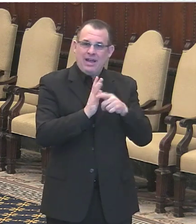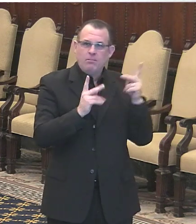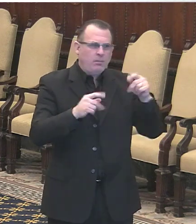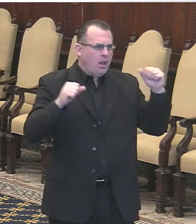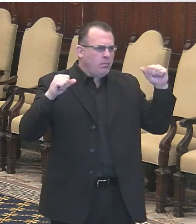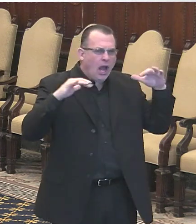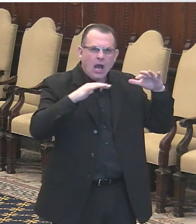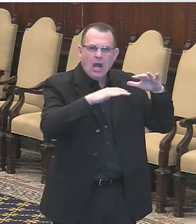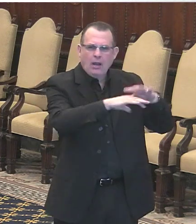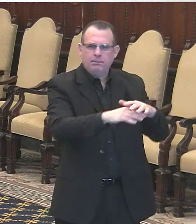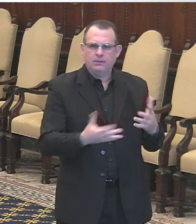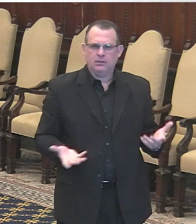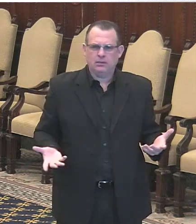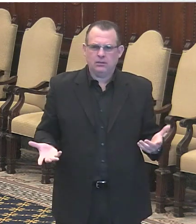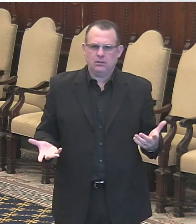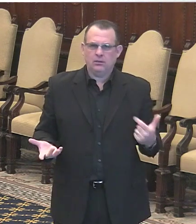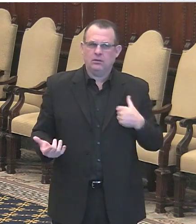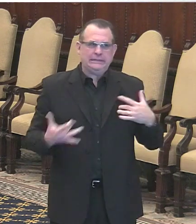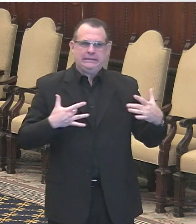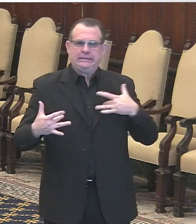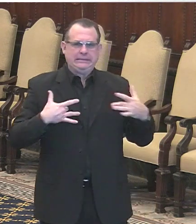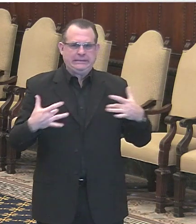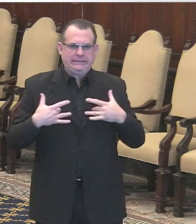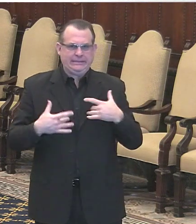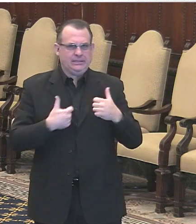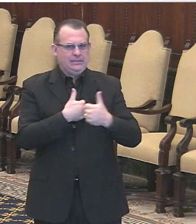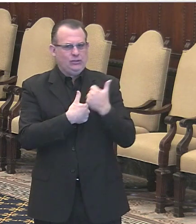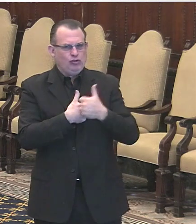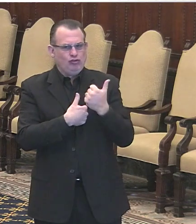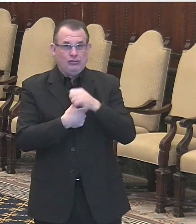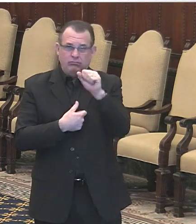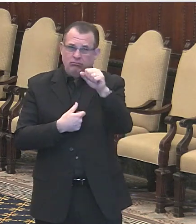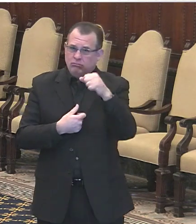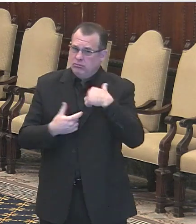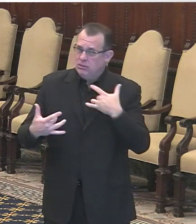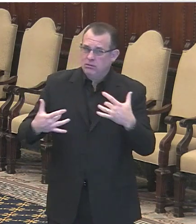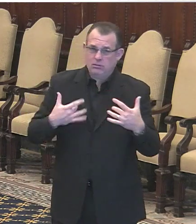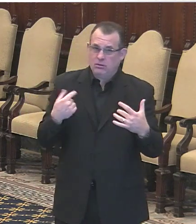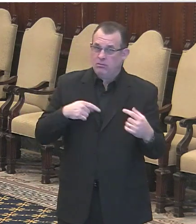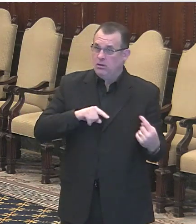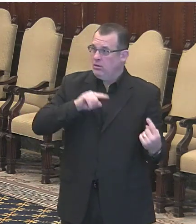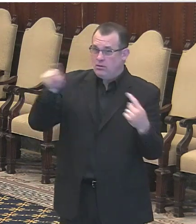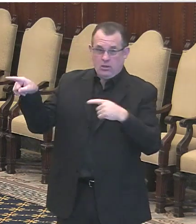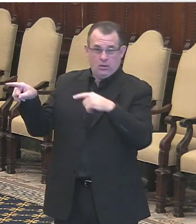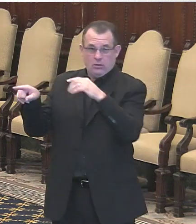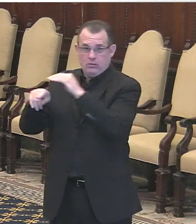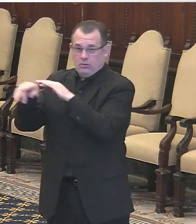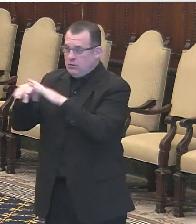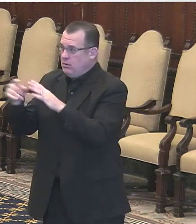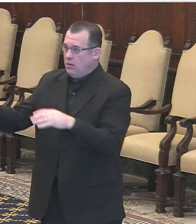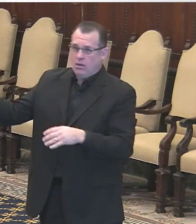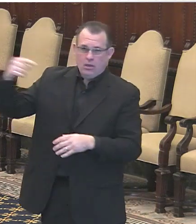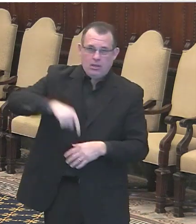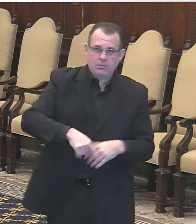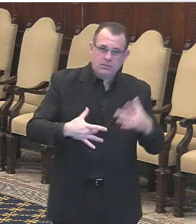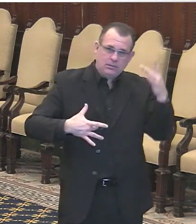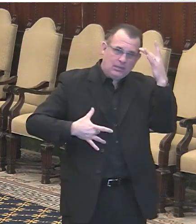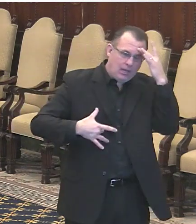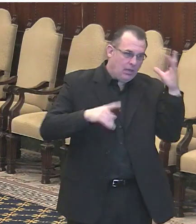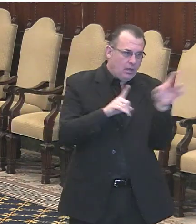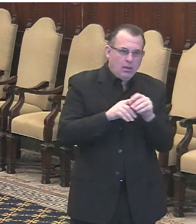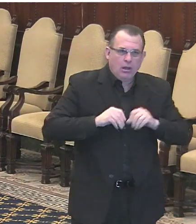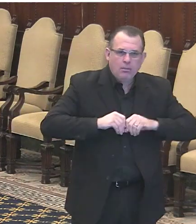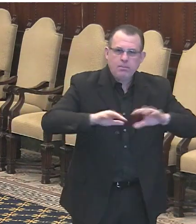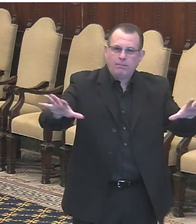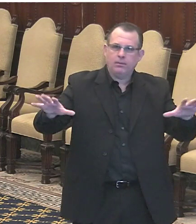am concerned that people will go into other jurisdictions, become infected, and come back and infect other people. I